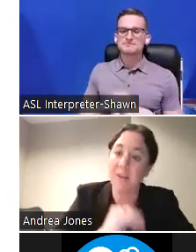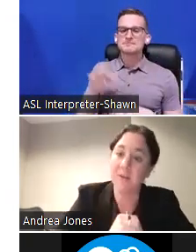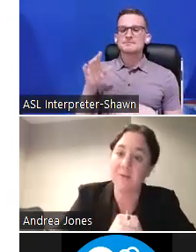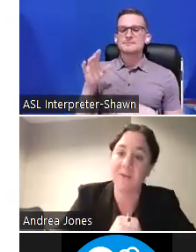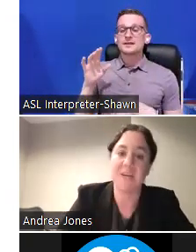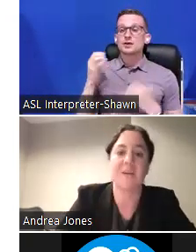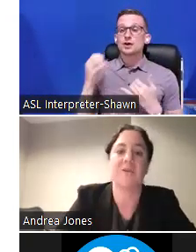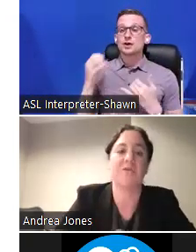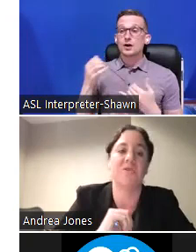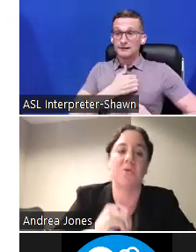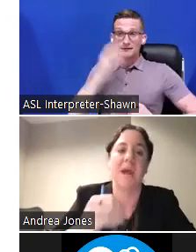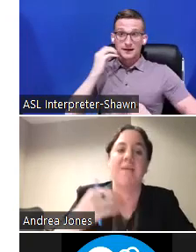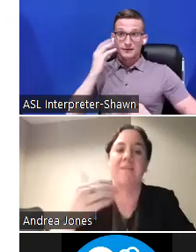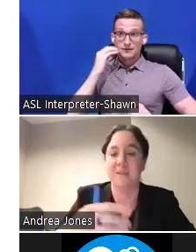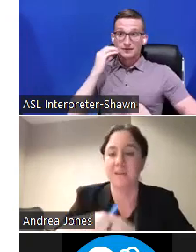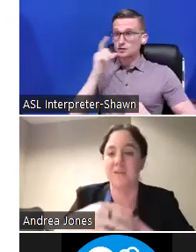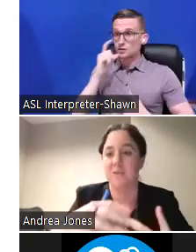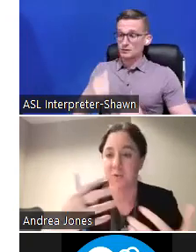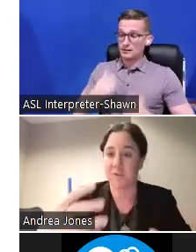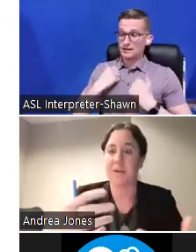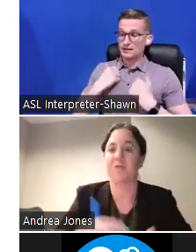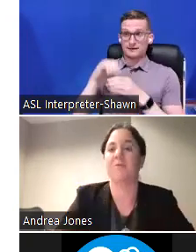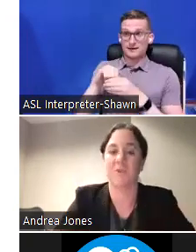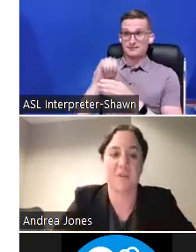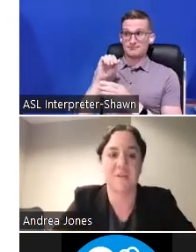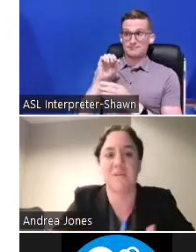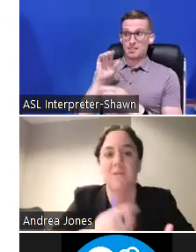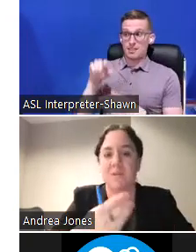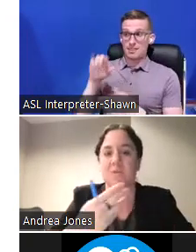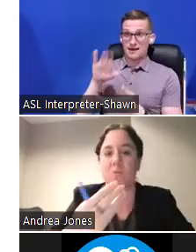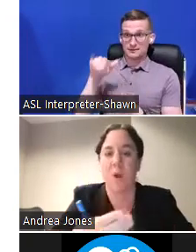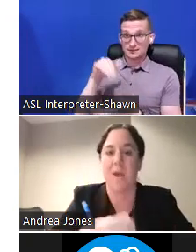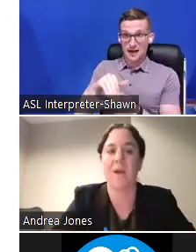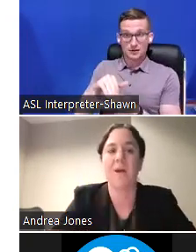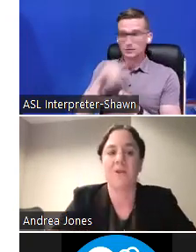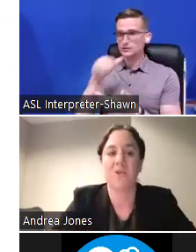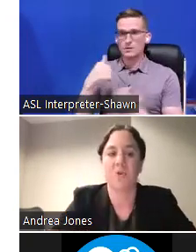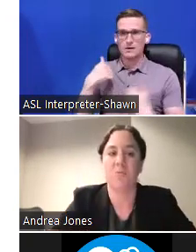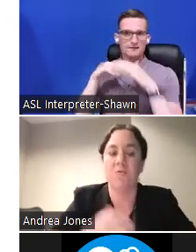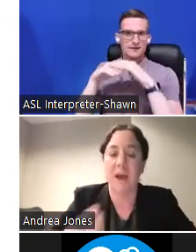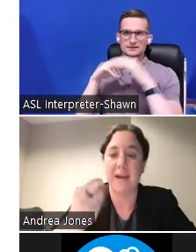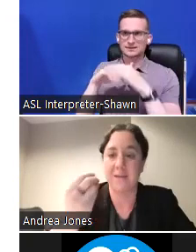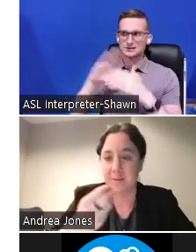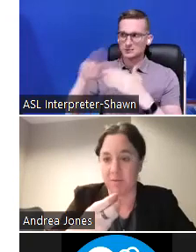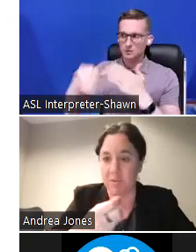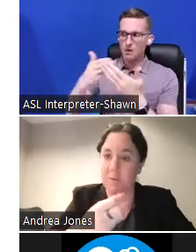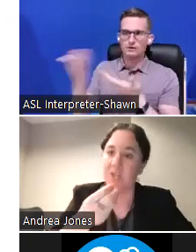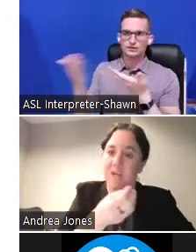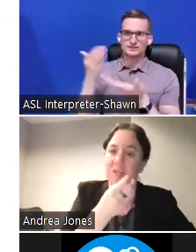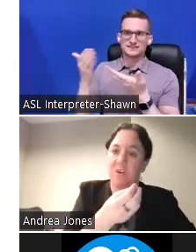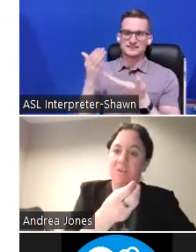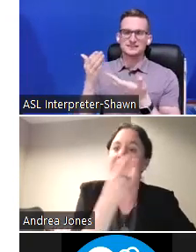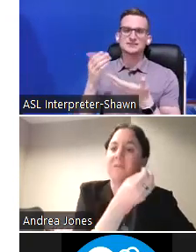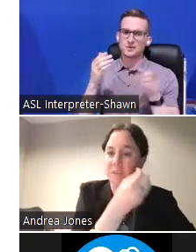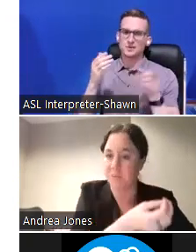that are in those living centers don't have access to the full spectrum of services. So this was a way to provide some of those much